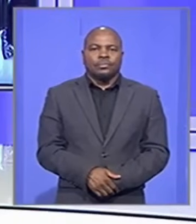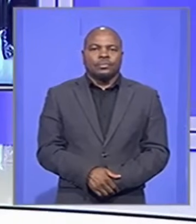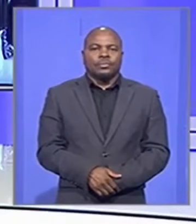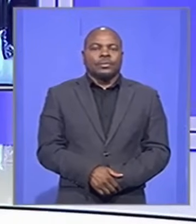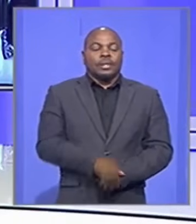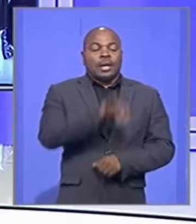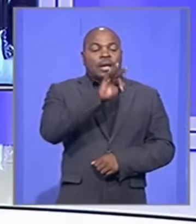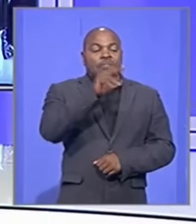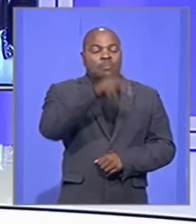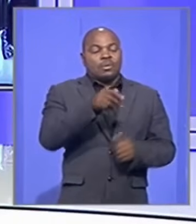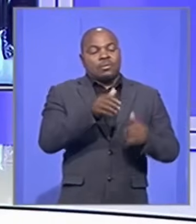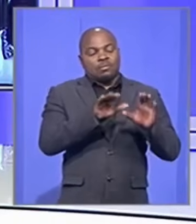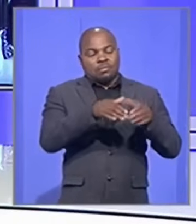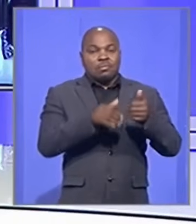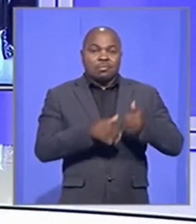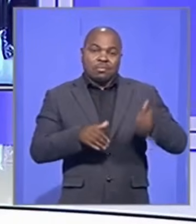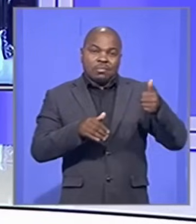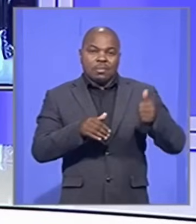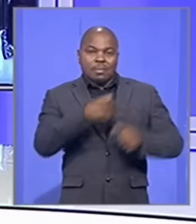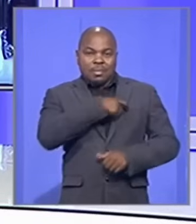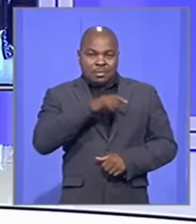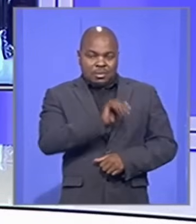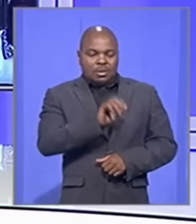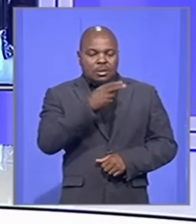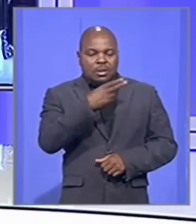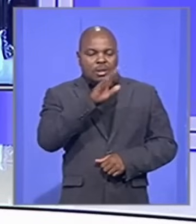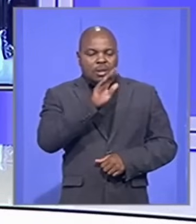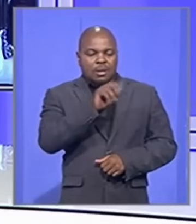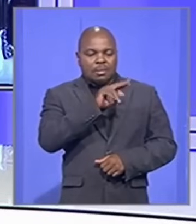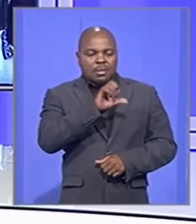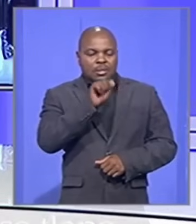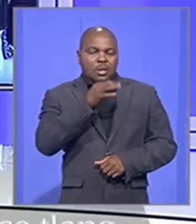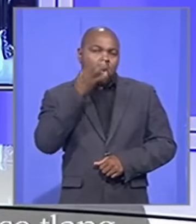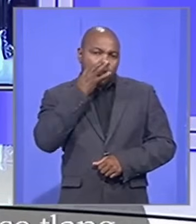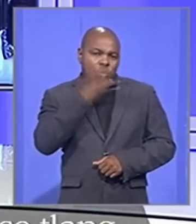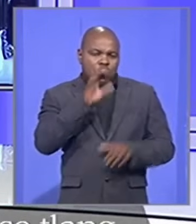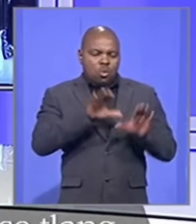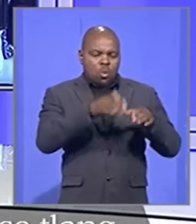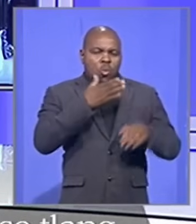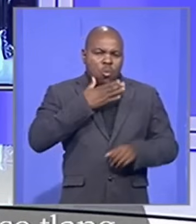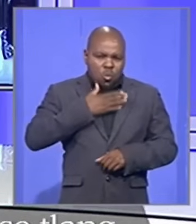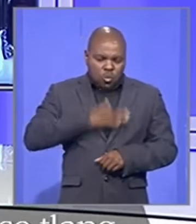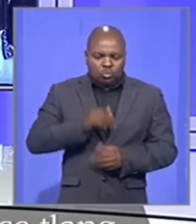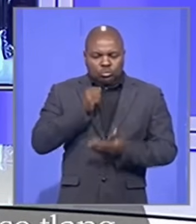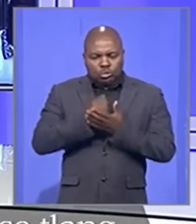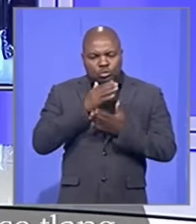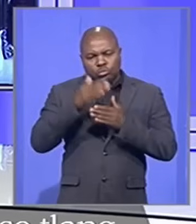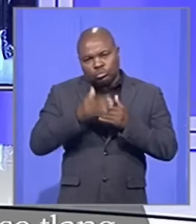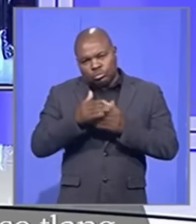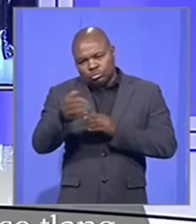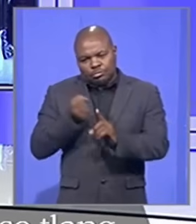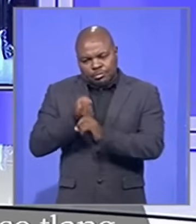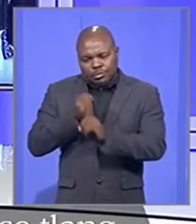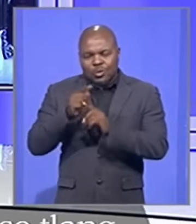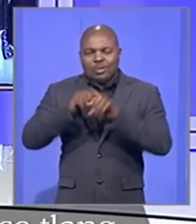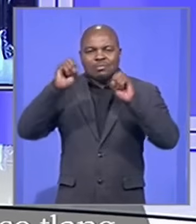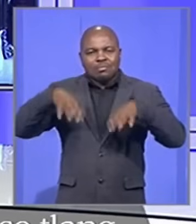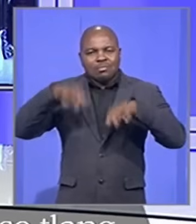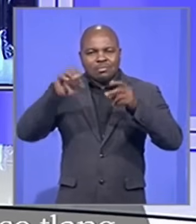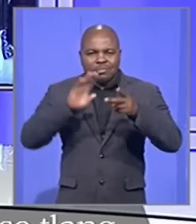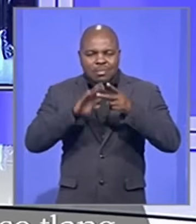Moetapele wa IFP Velenkosini Hlabisa o re mokga wa habo o ikemiseditse ho fana ka mehato e sebetsang bakeng sa ho fedisa bothata ba timatima le ditlolo